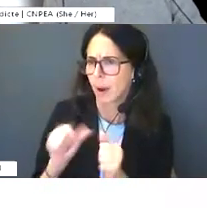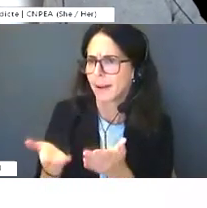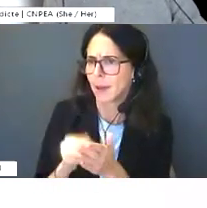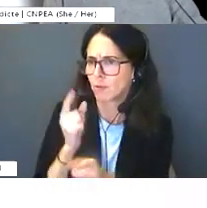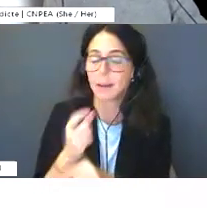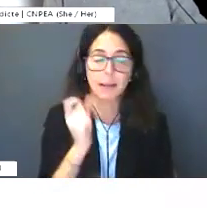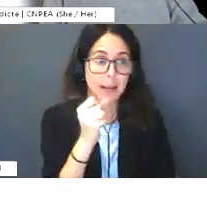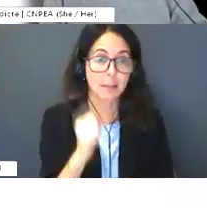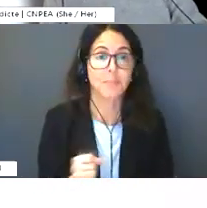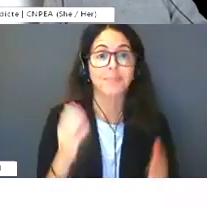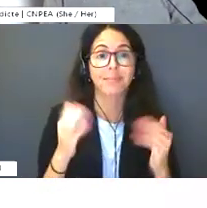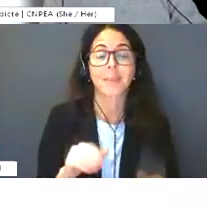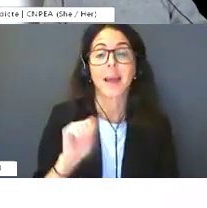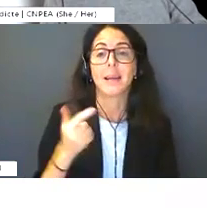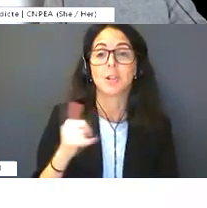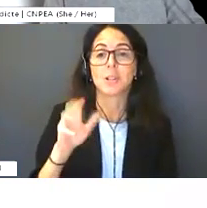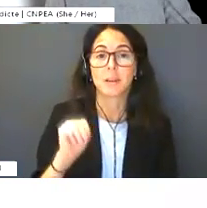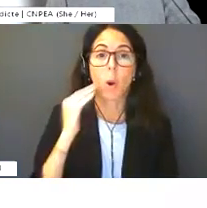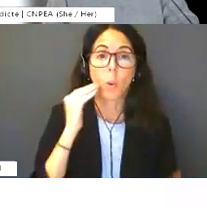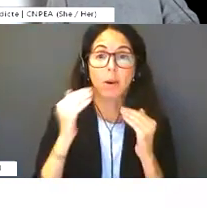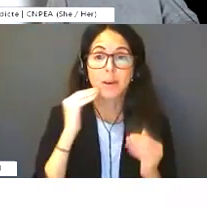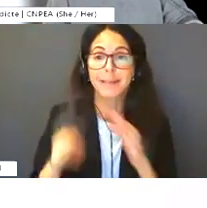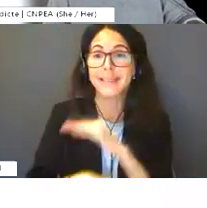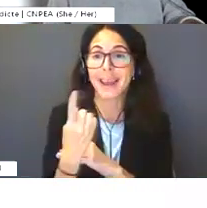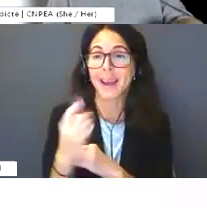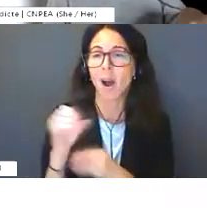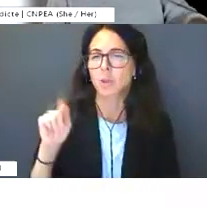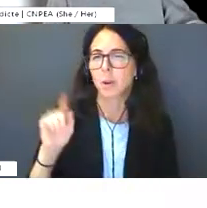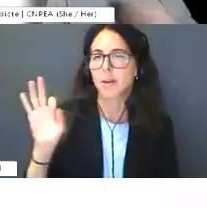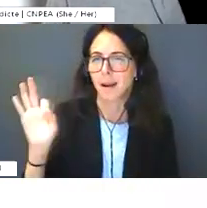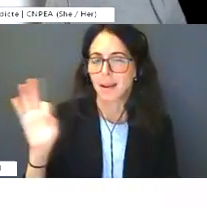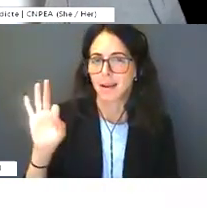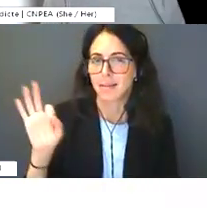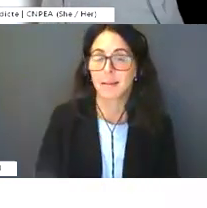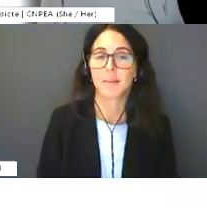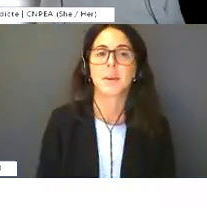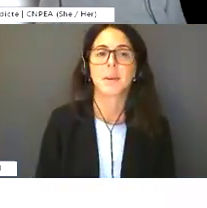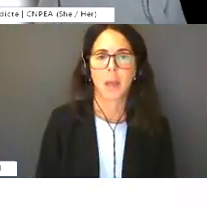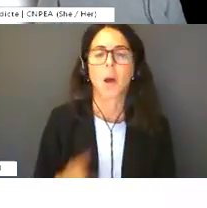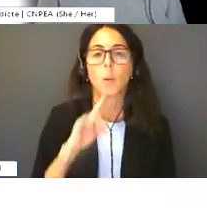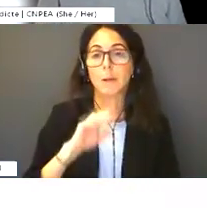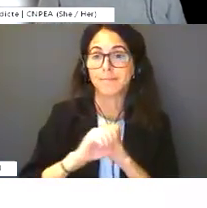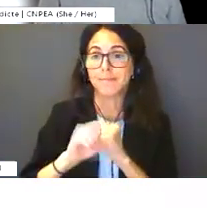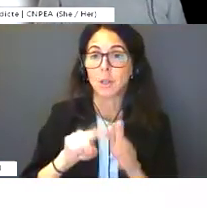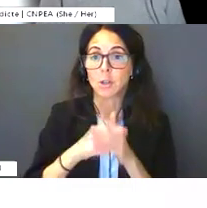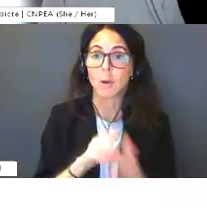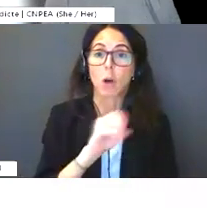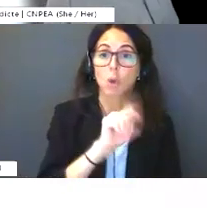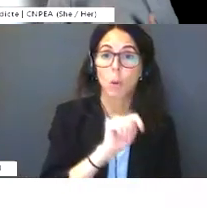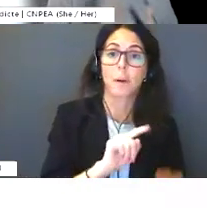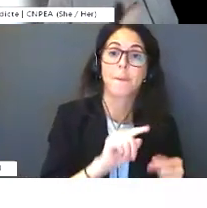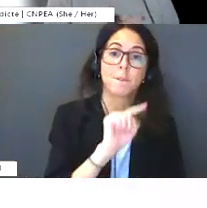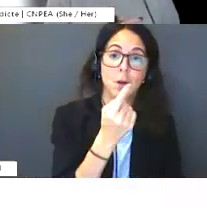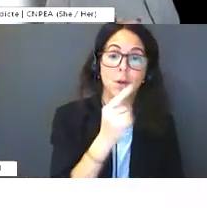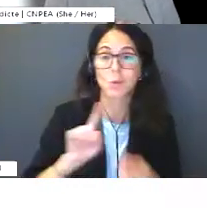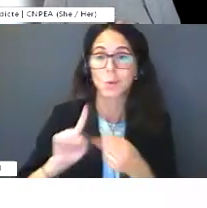mentioned, Ageism Awareness Day coming up October 9th. There's a campaign that's going to be running from October 1st to 11th. So you